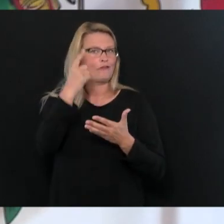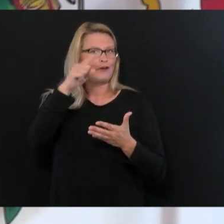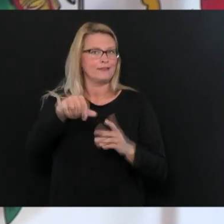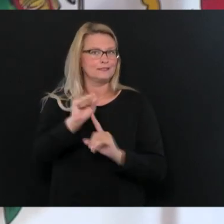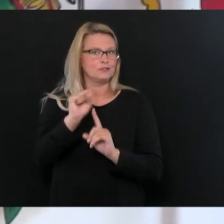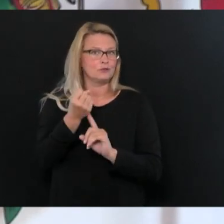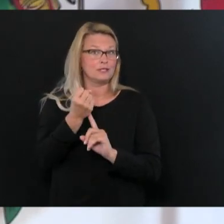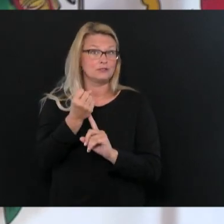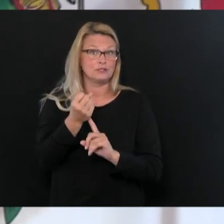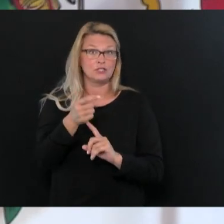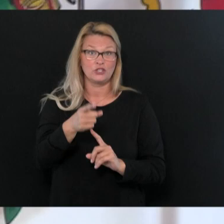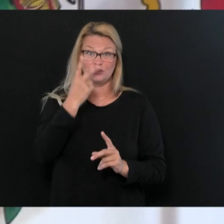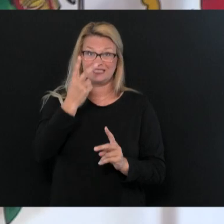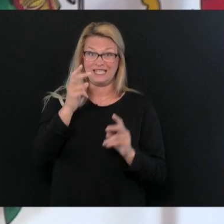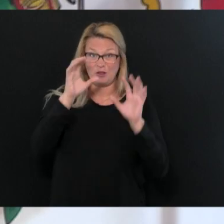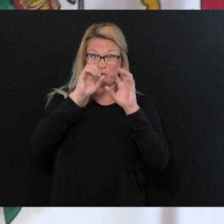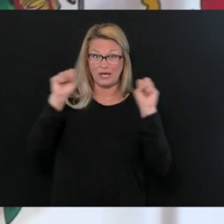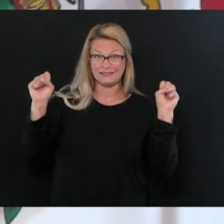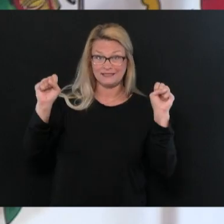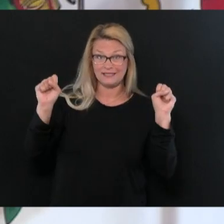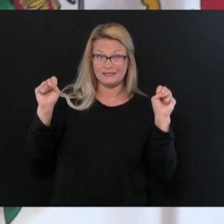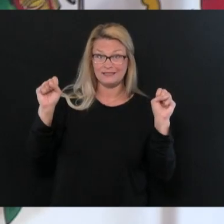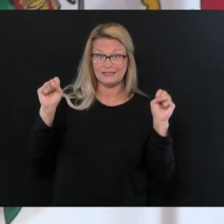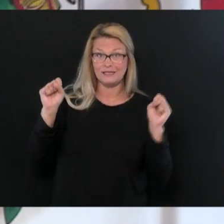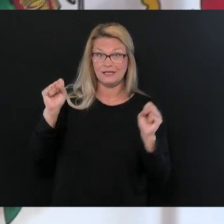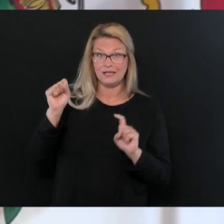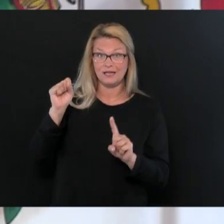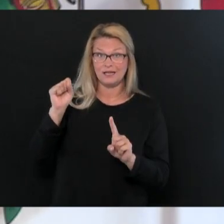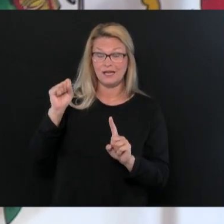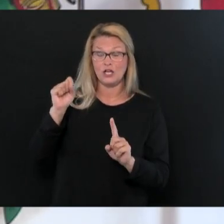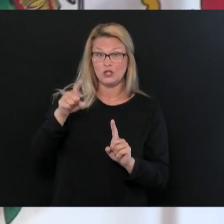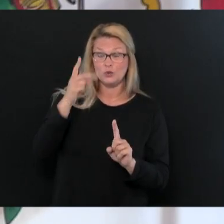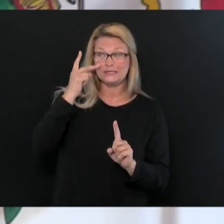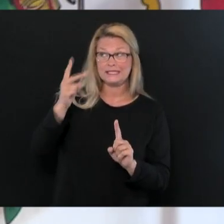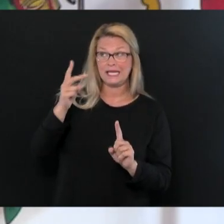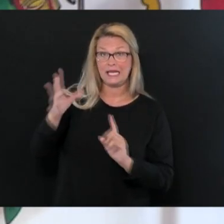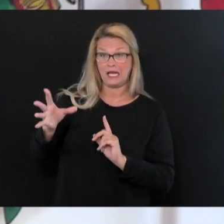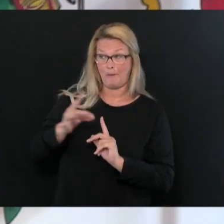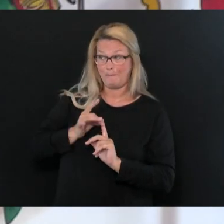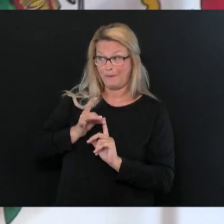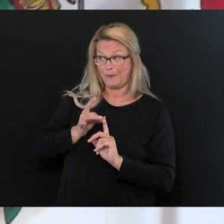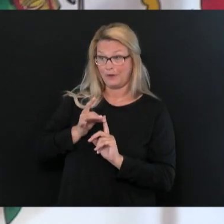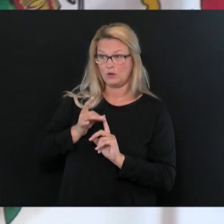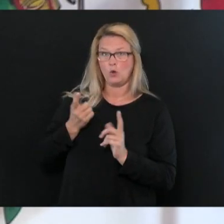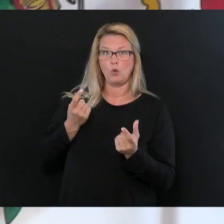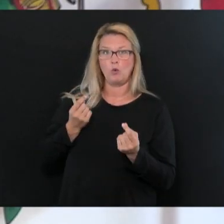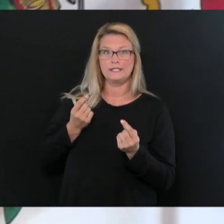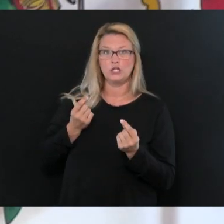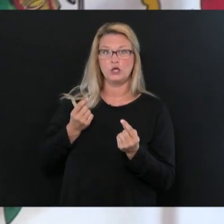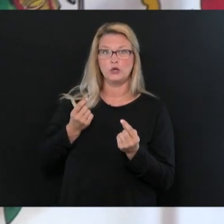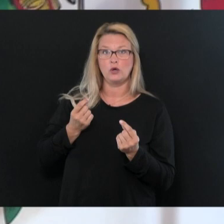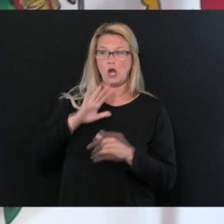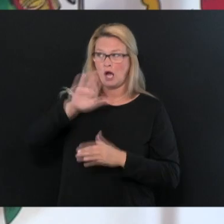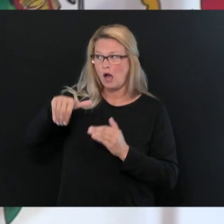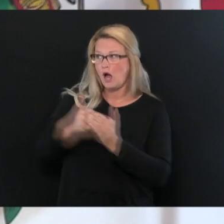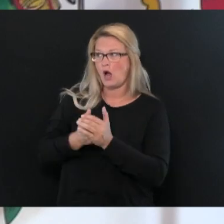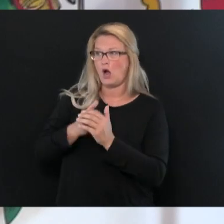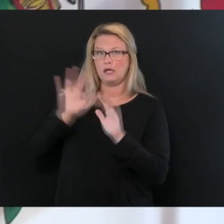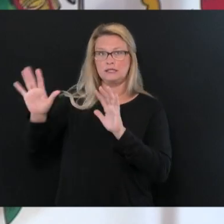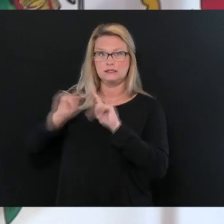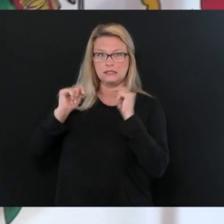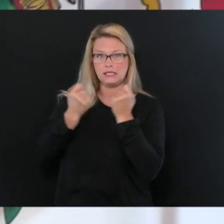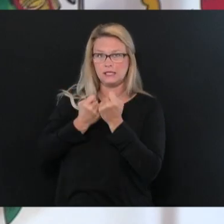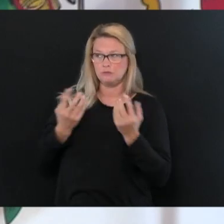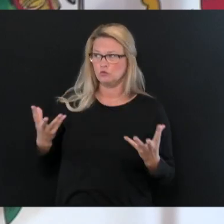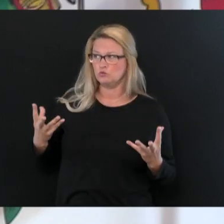what happened with our president. Our president has this. What do? Of course, all the king's horses and all the king's men jump on